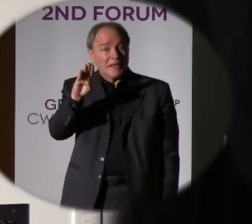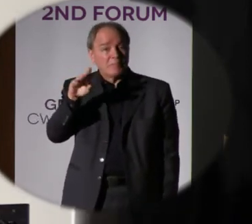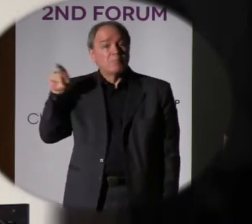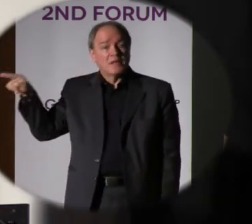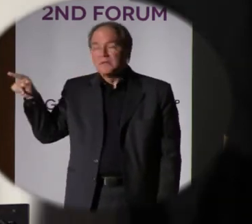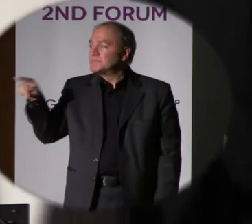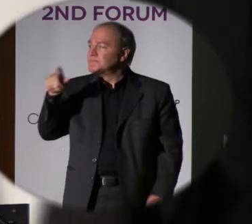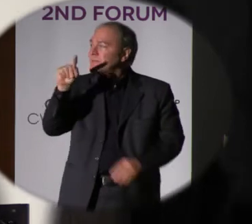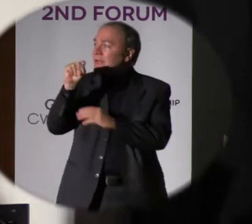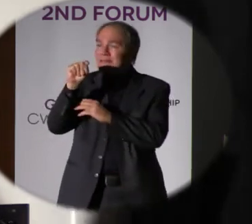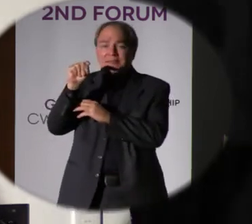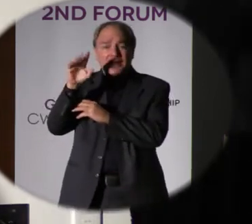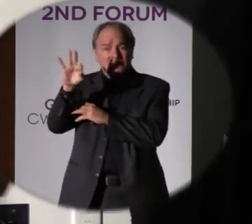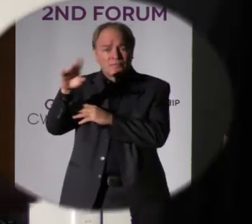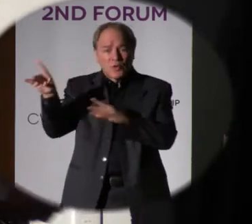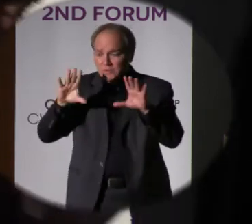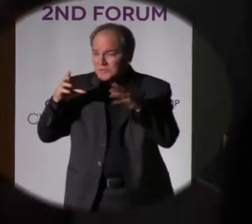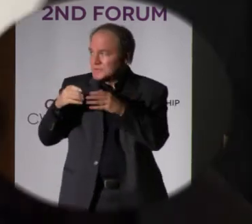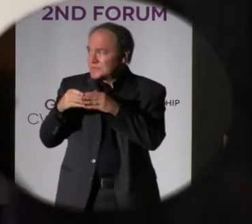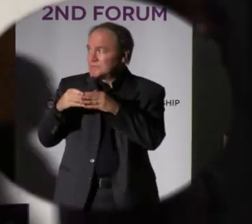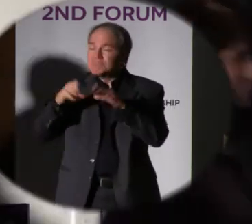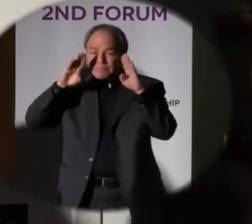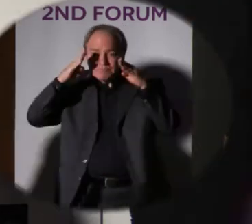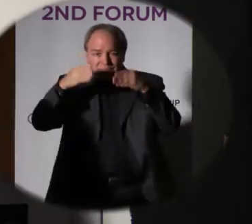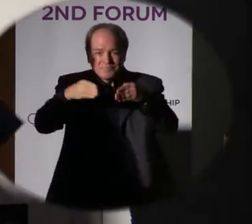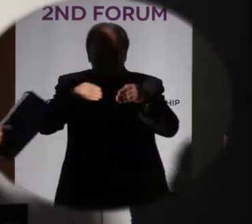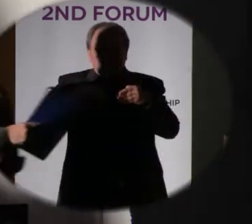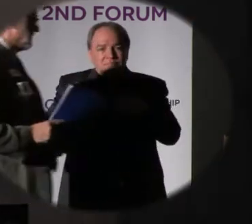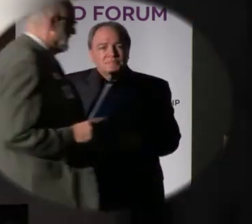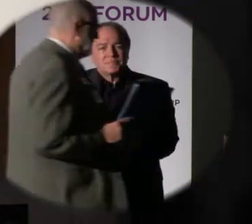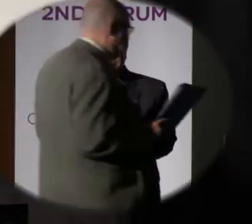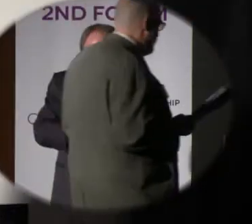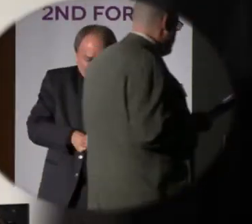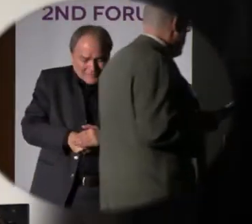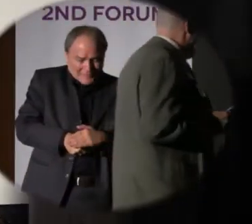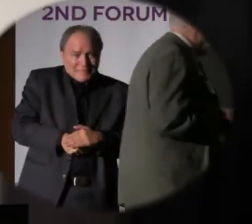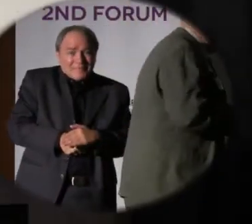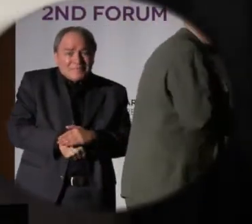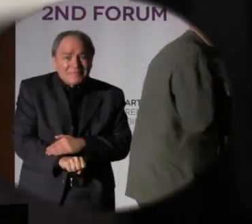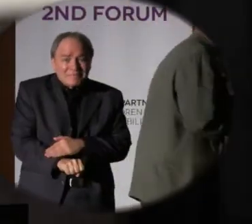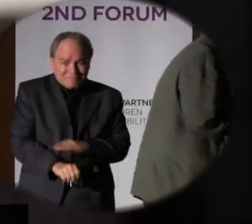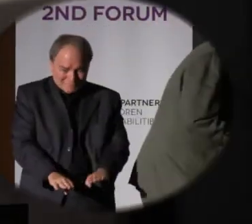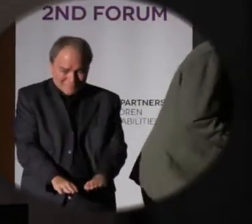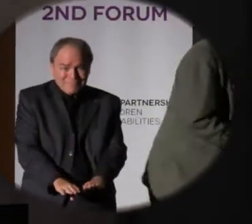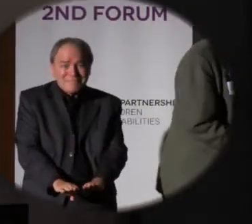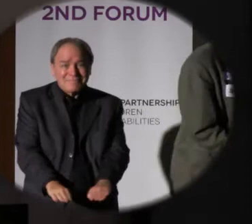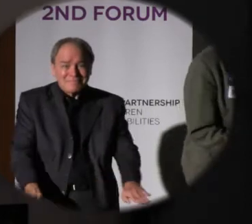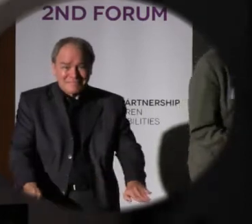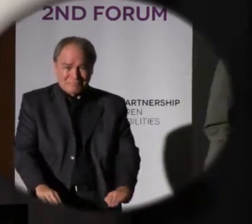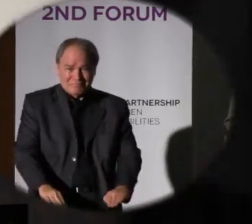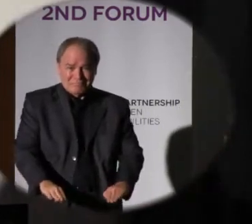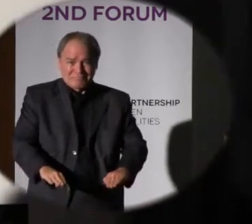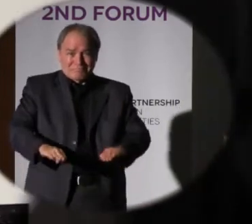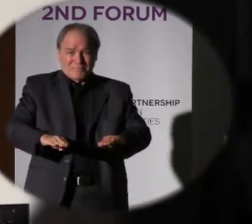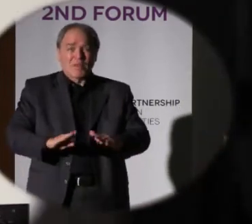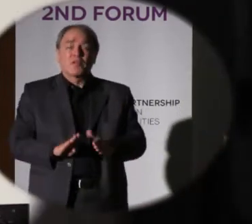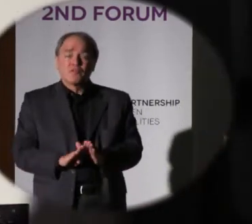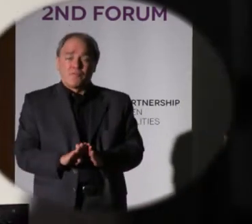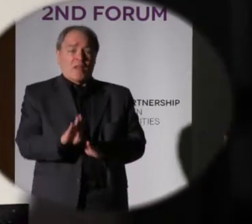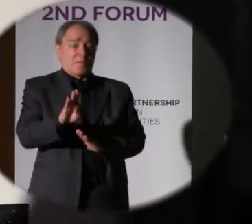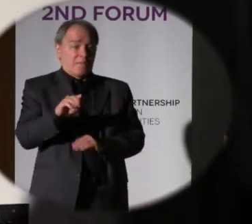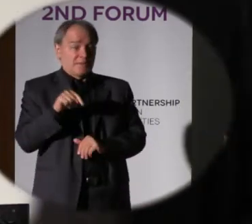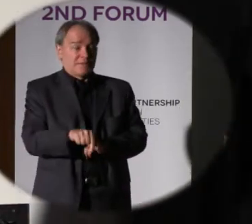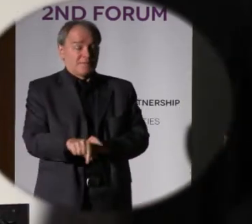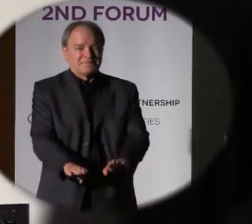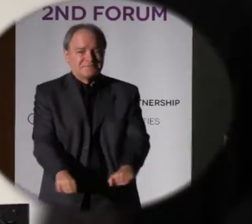development. Thank you, Nora, and